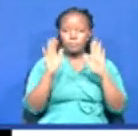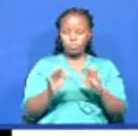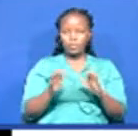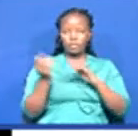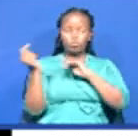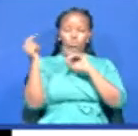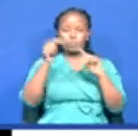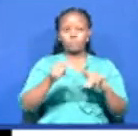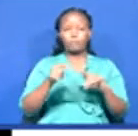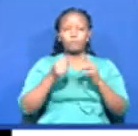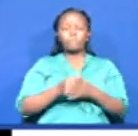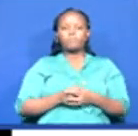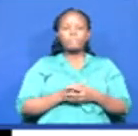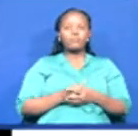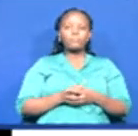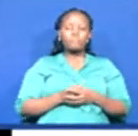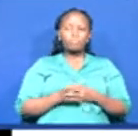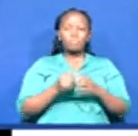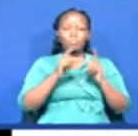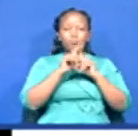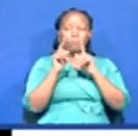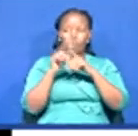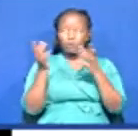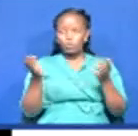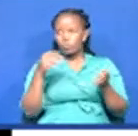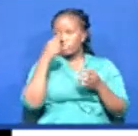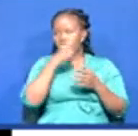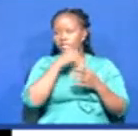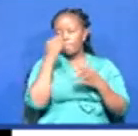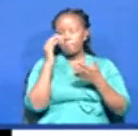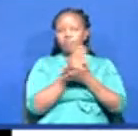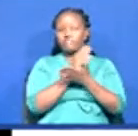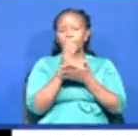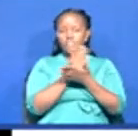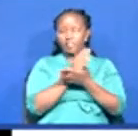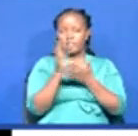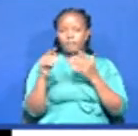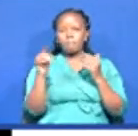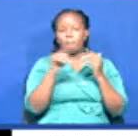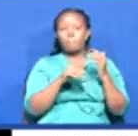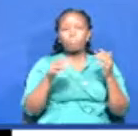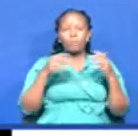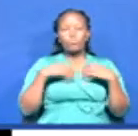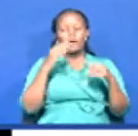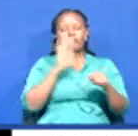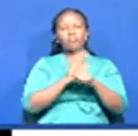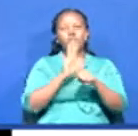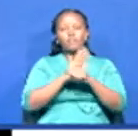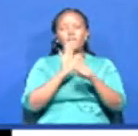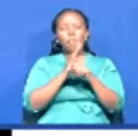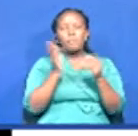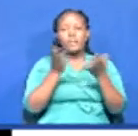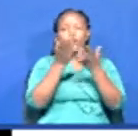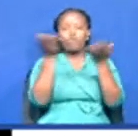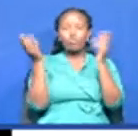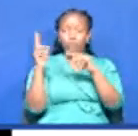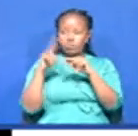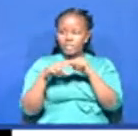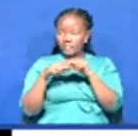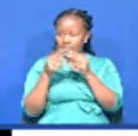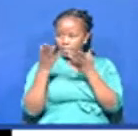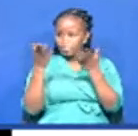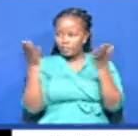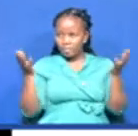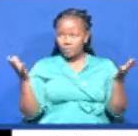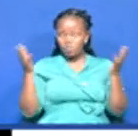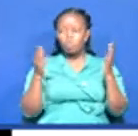us. In the private sector, we have a we have many of you that are seated here. I'll just mention